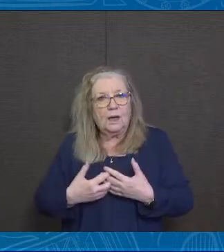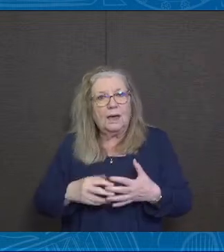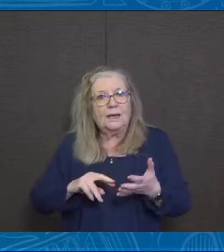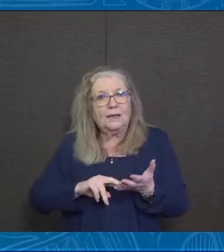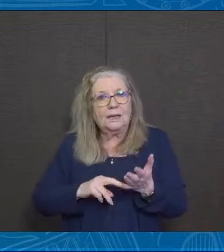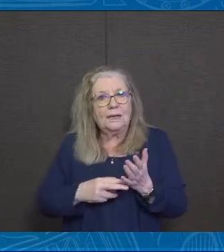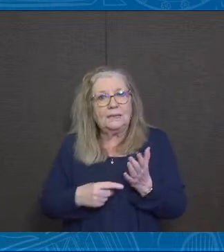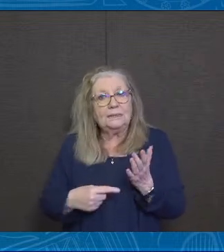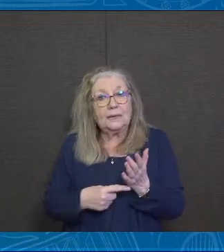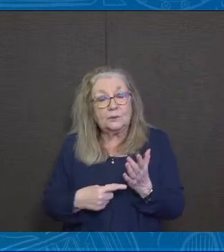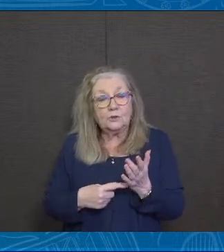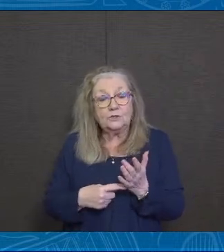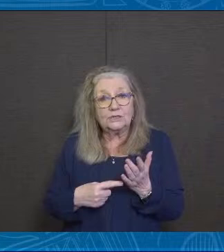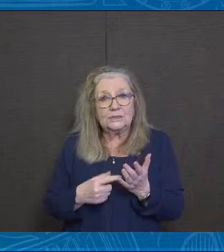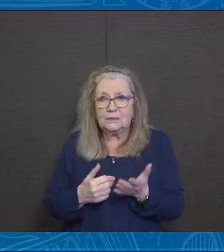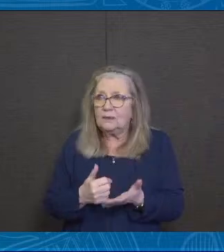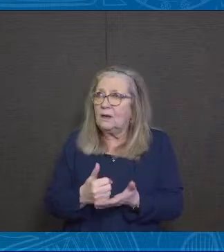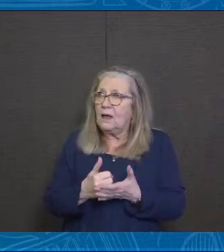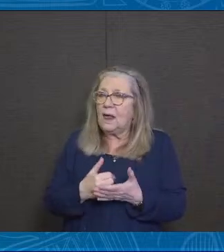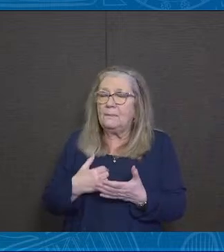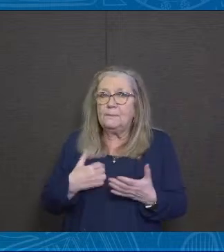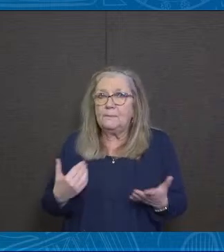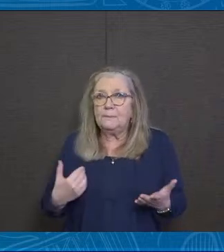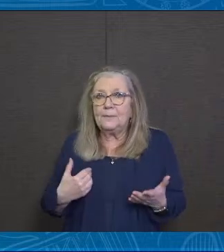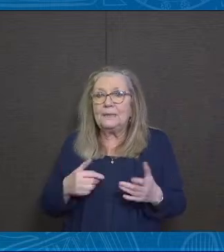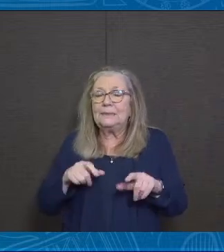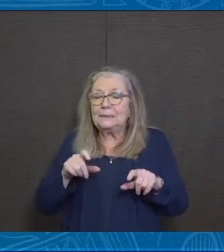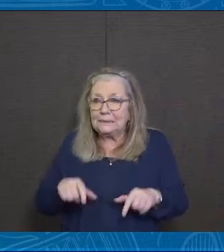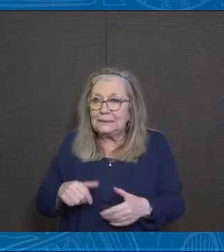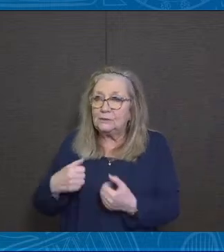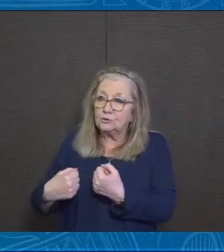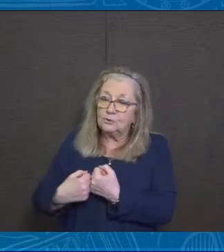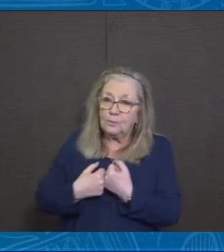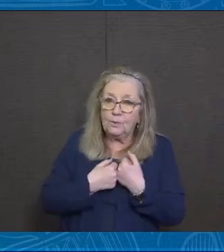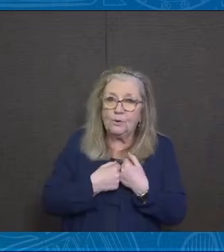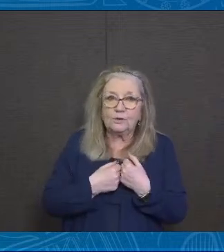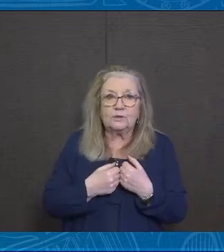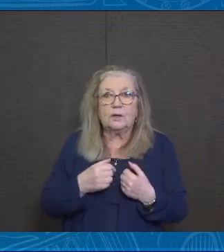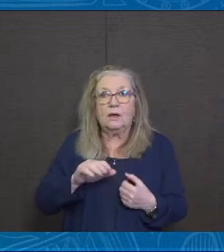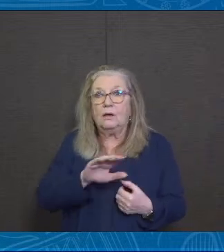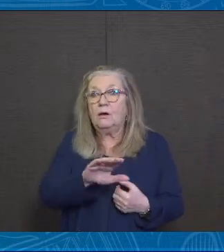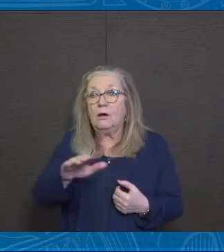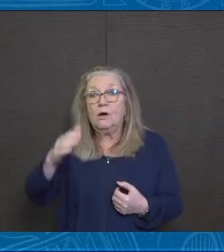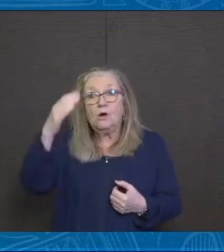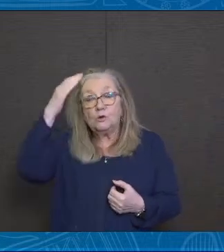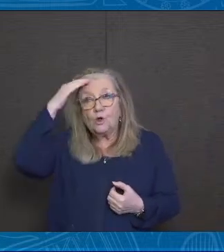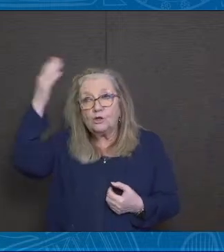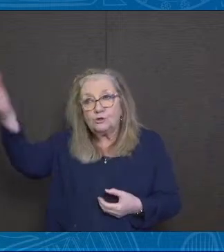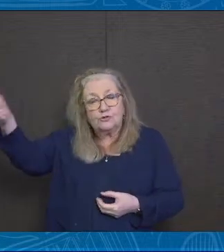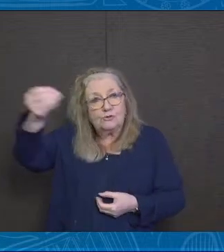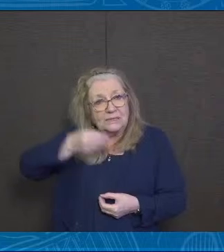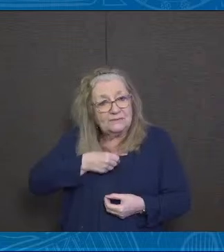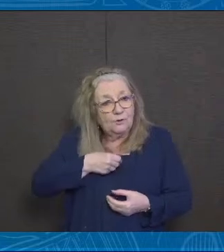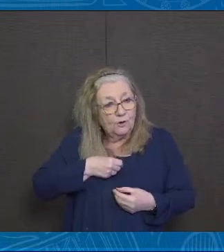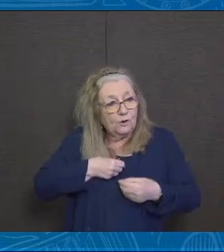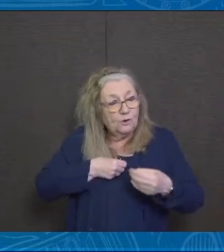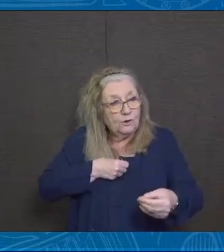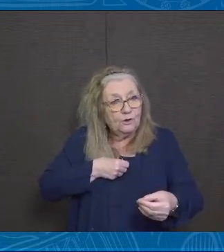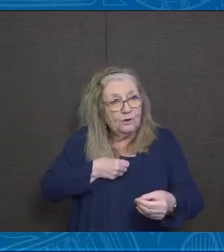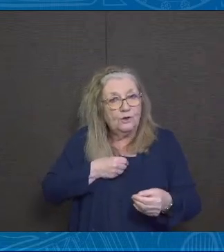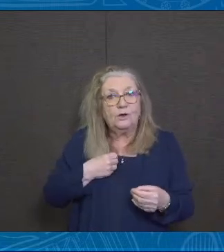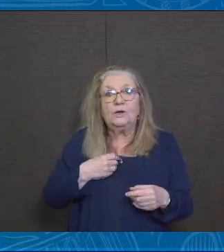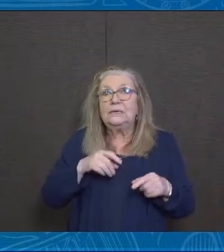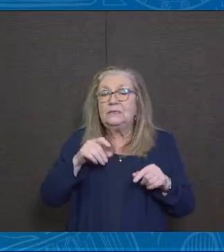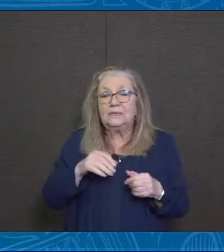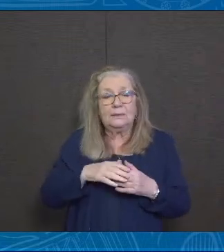and programs. We need support in knowledge transfer. We need more investment in early warning